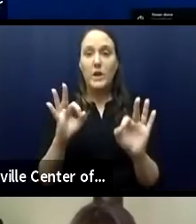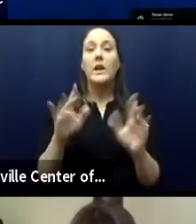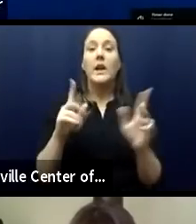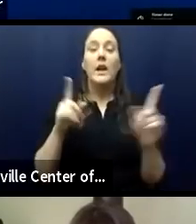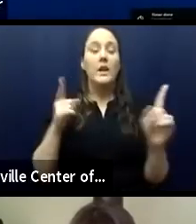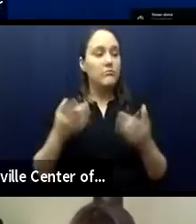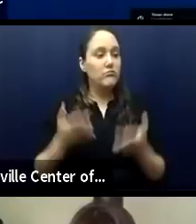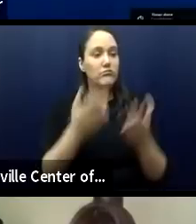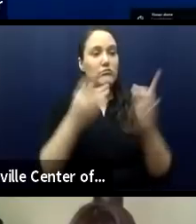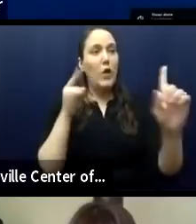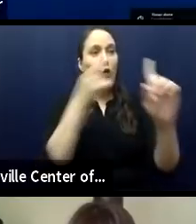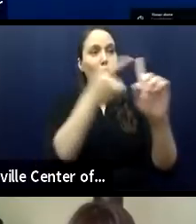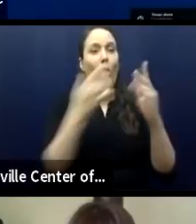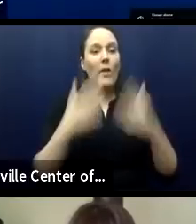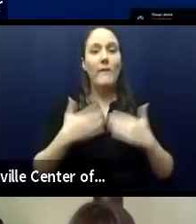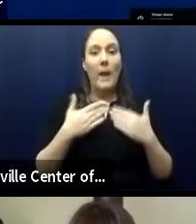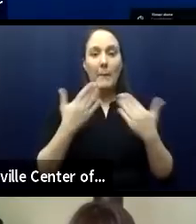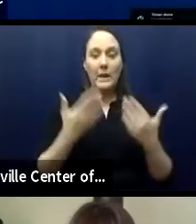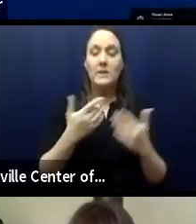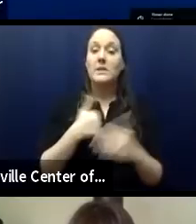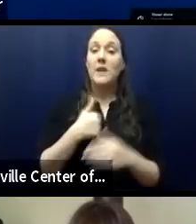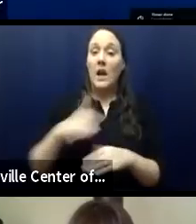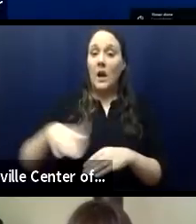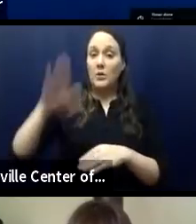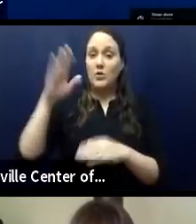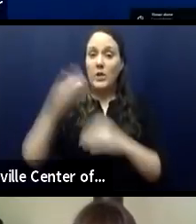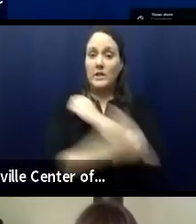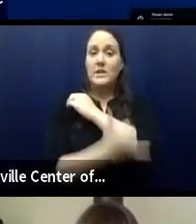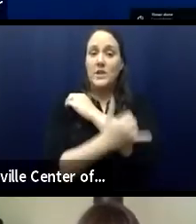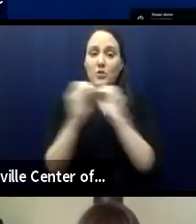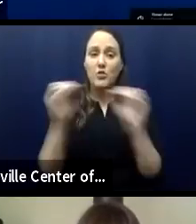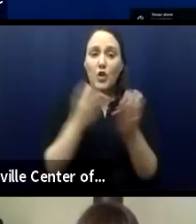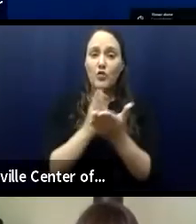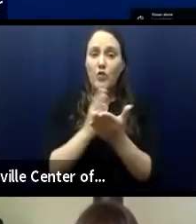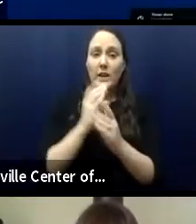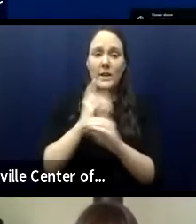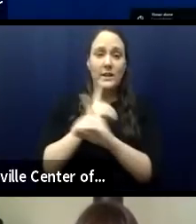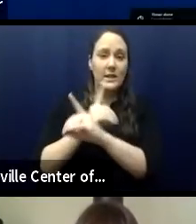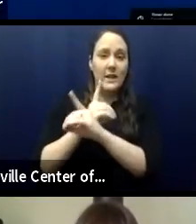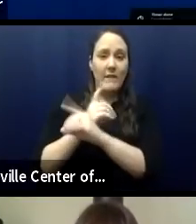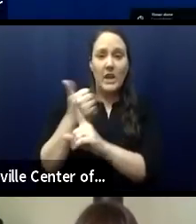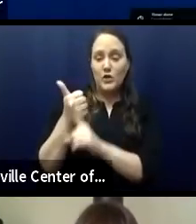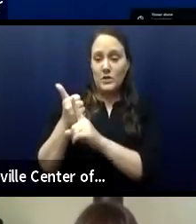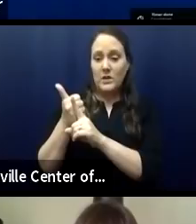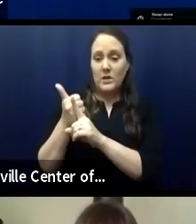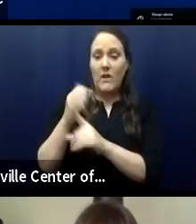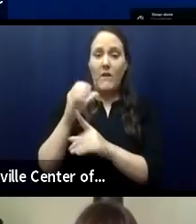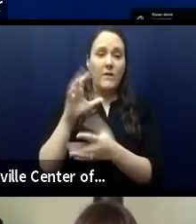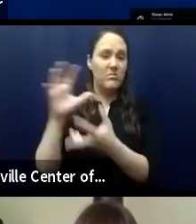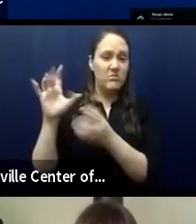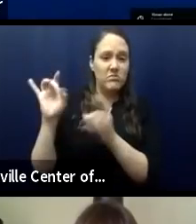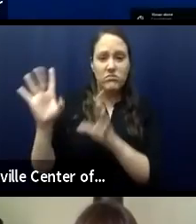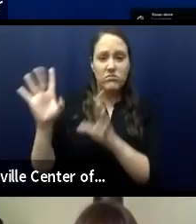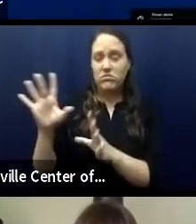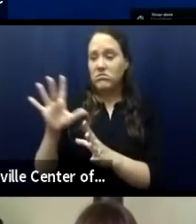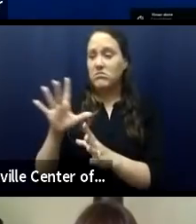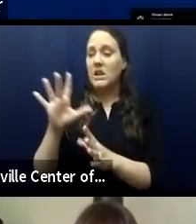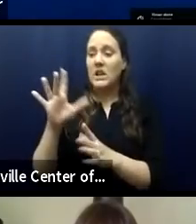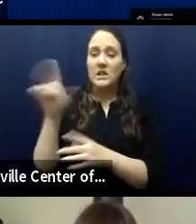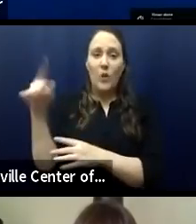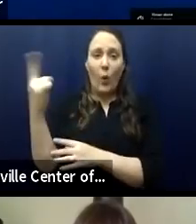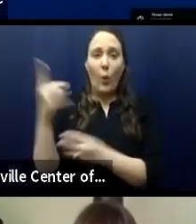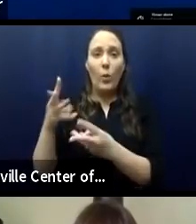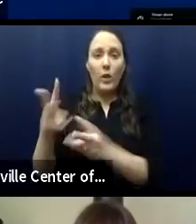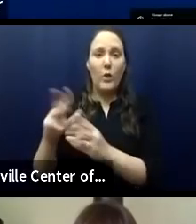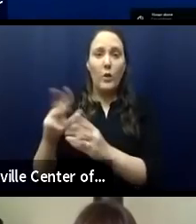I was raised in a country where you don't even have the right to defend yourself, where corruption is the only way things move, and where the common idea is that you can only get